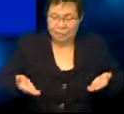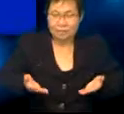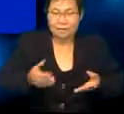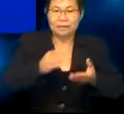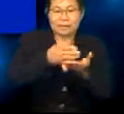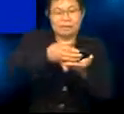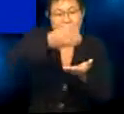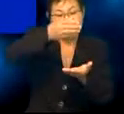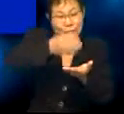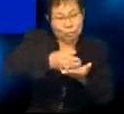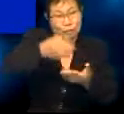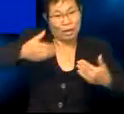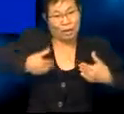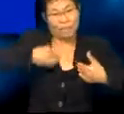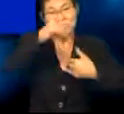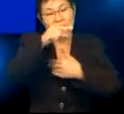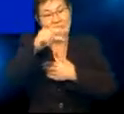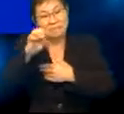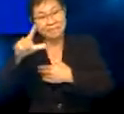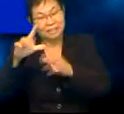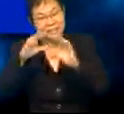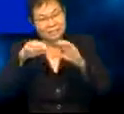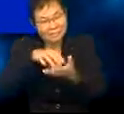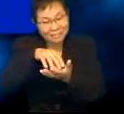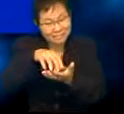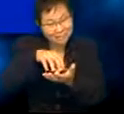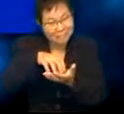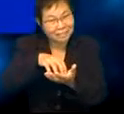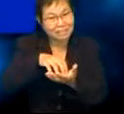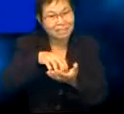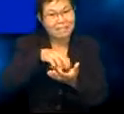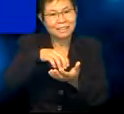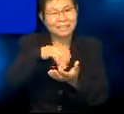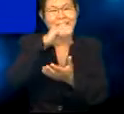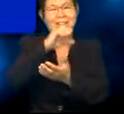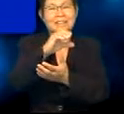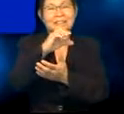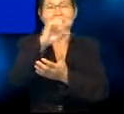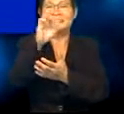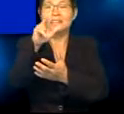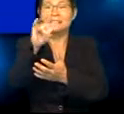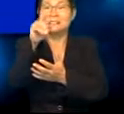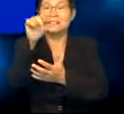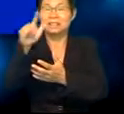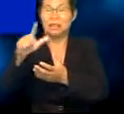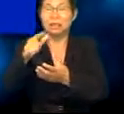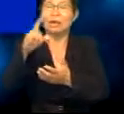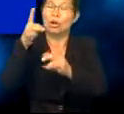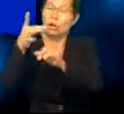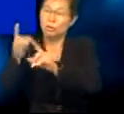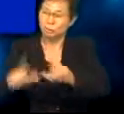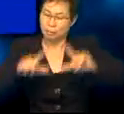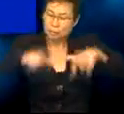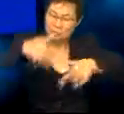Here is a test tube containing gel. A crystal copper to sulfate is placed in